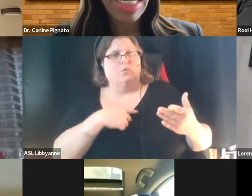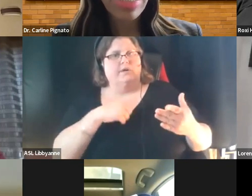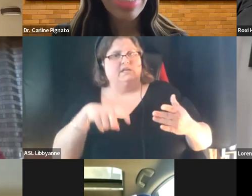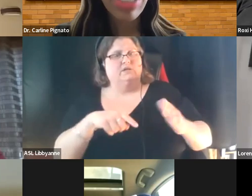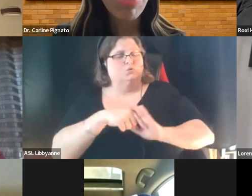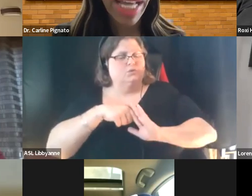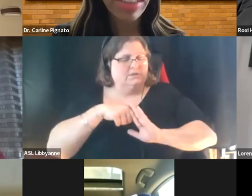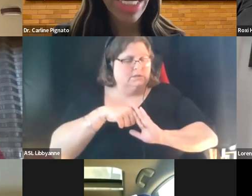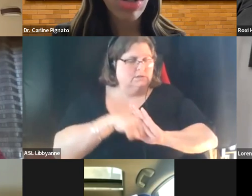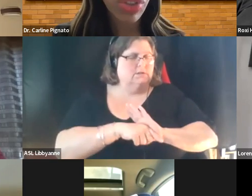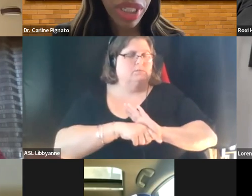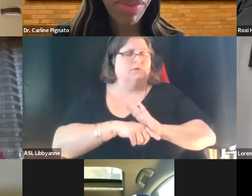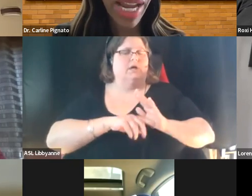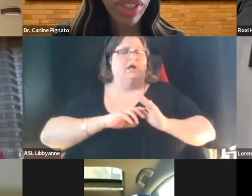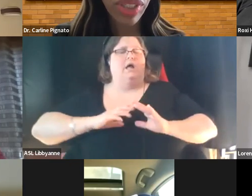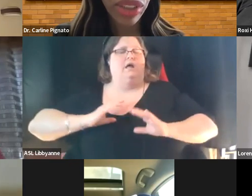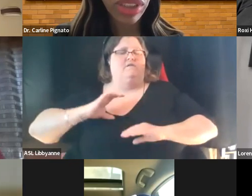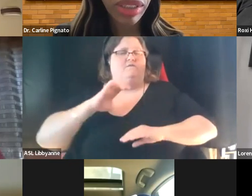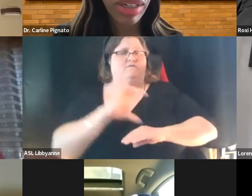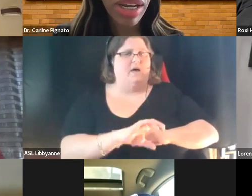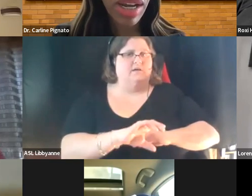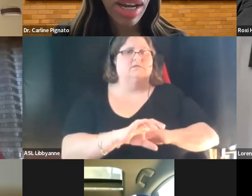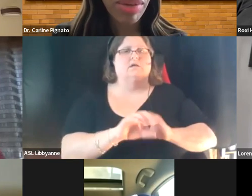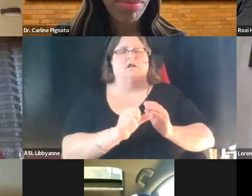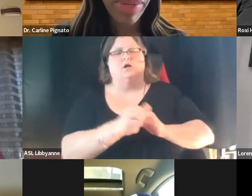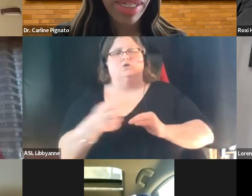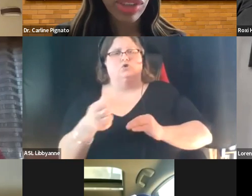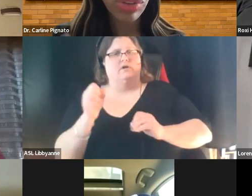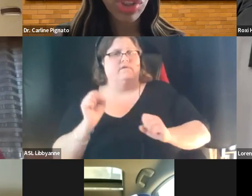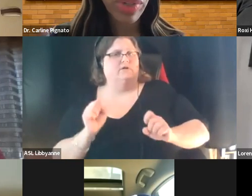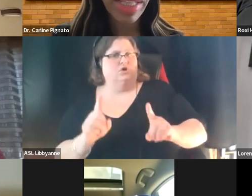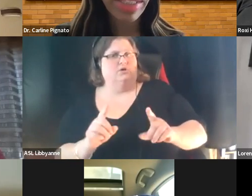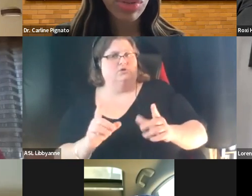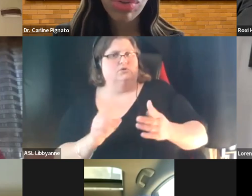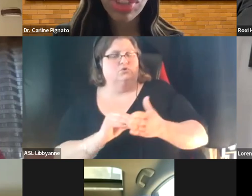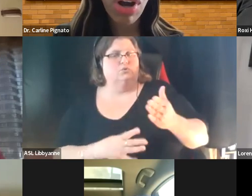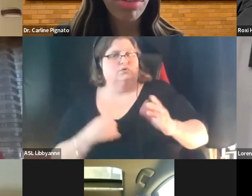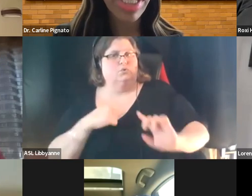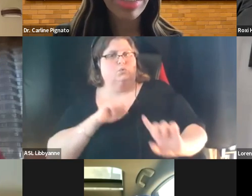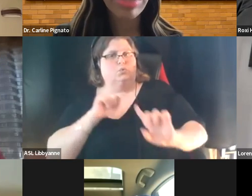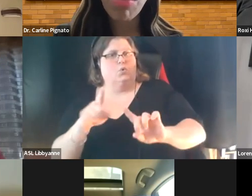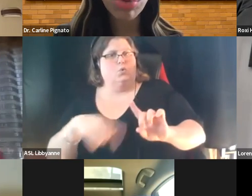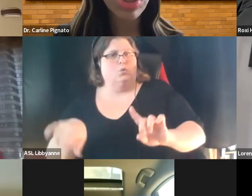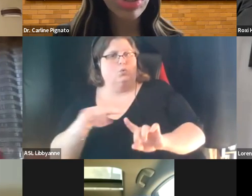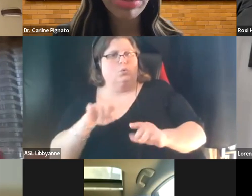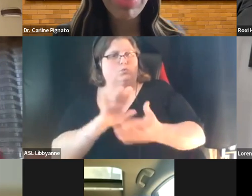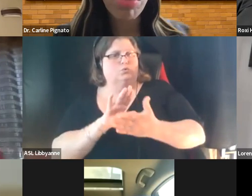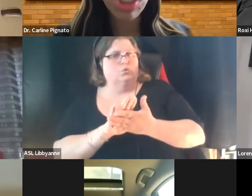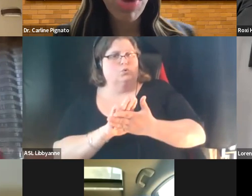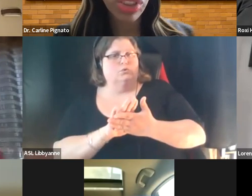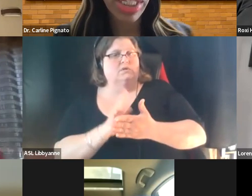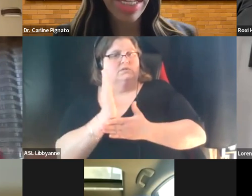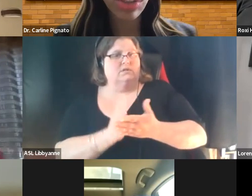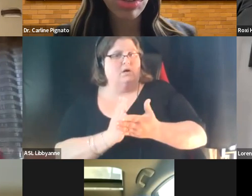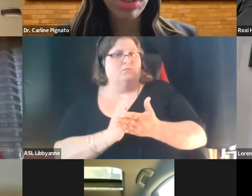authentically invest in alternative education, because students who attend these schools are really some of the